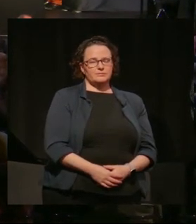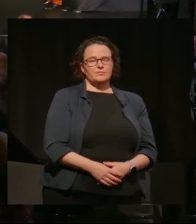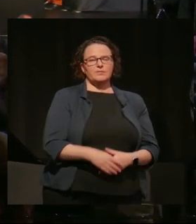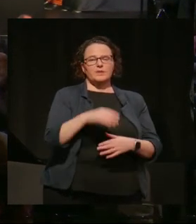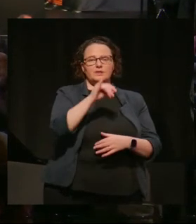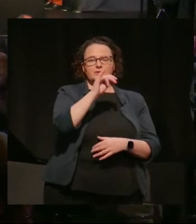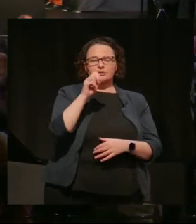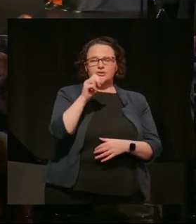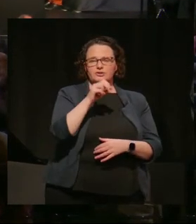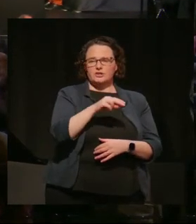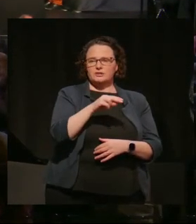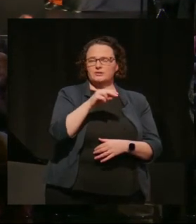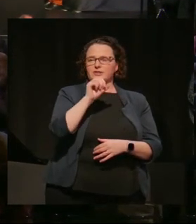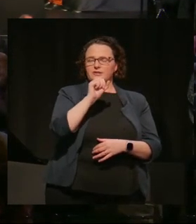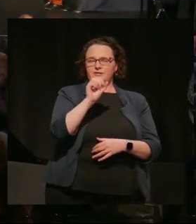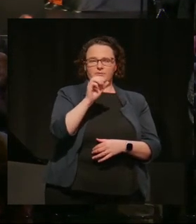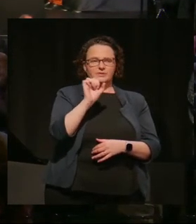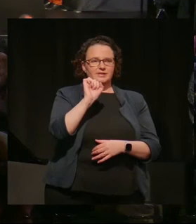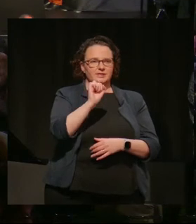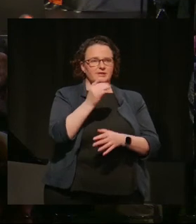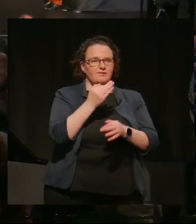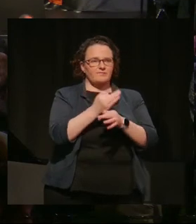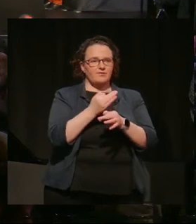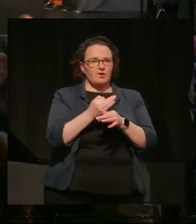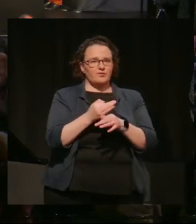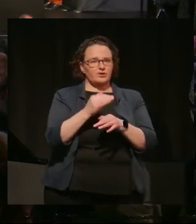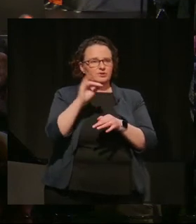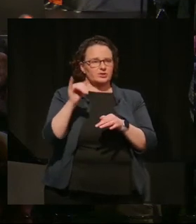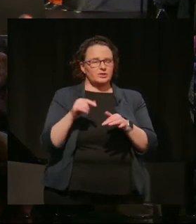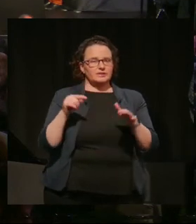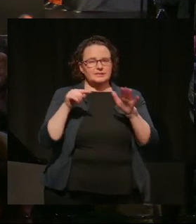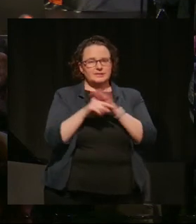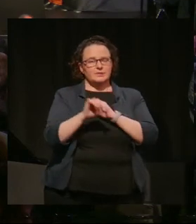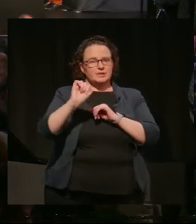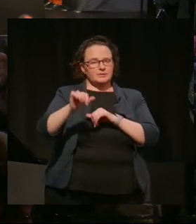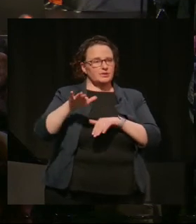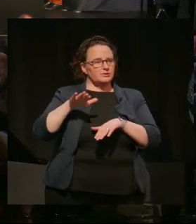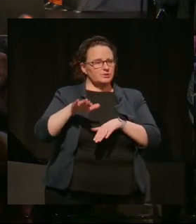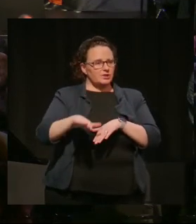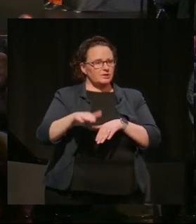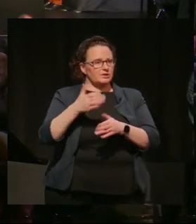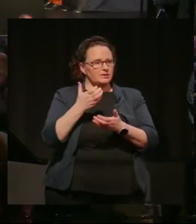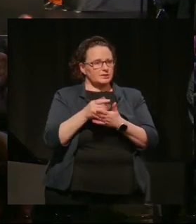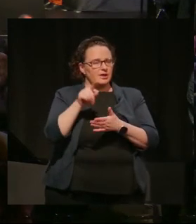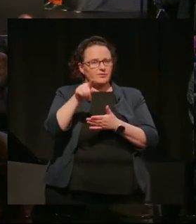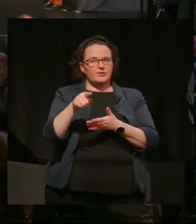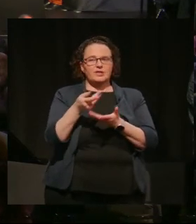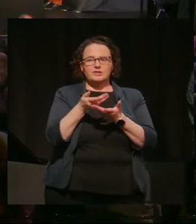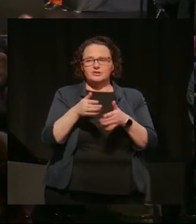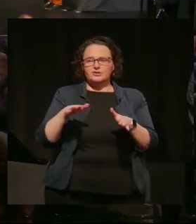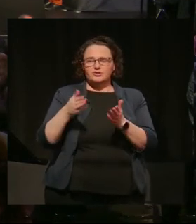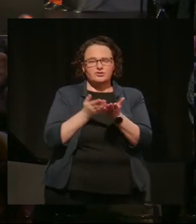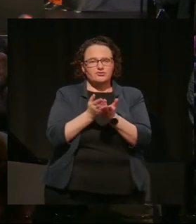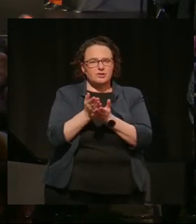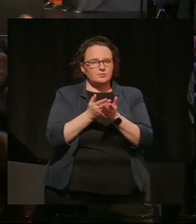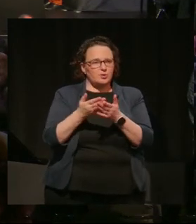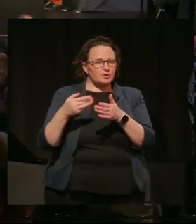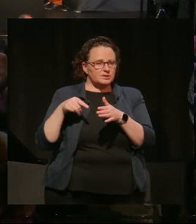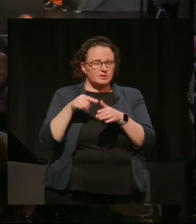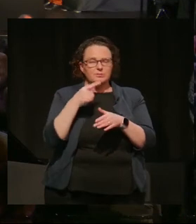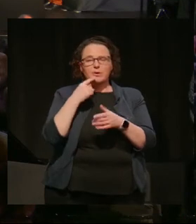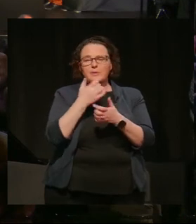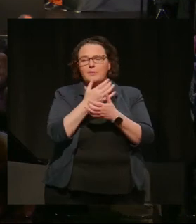Jonathan Phillips, whose father, Jeffrey, escaped Germany on the Kinder transports, but whose many other family